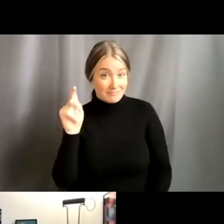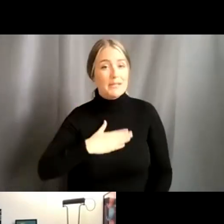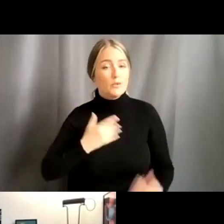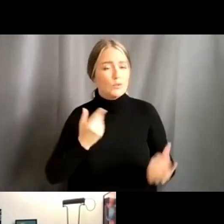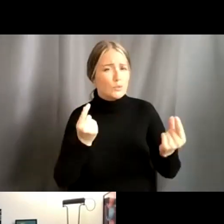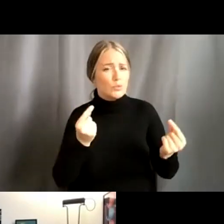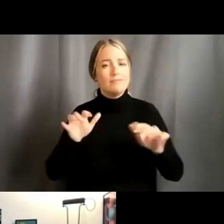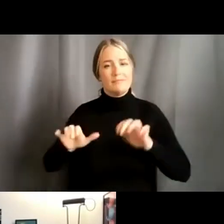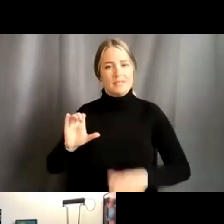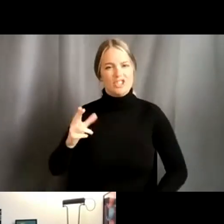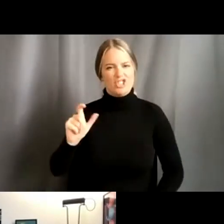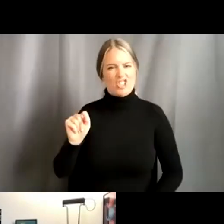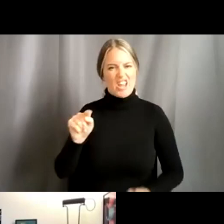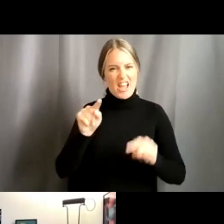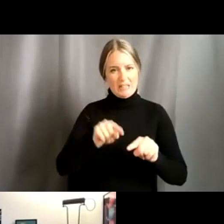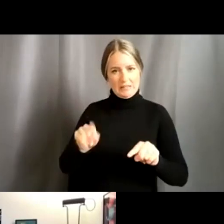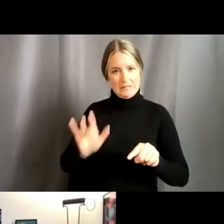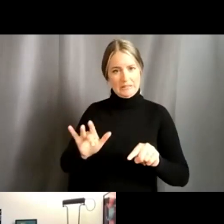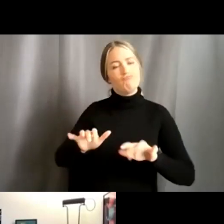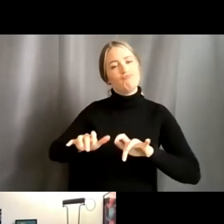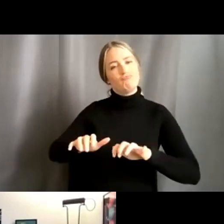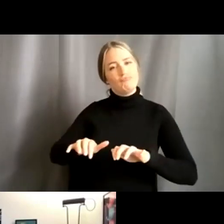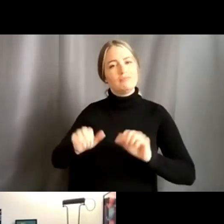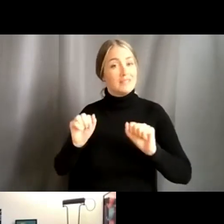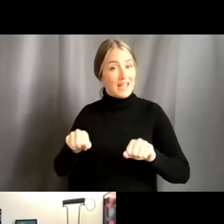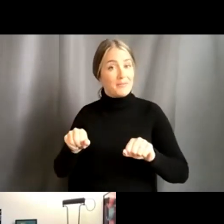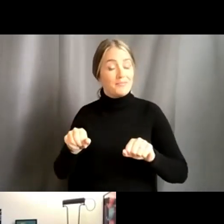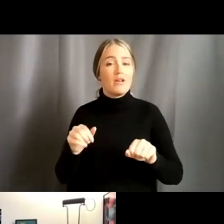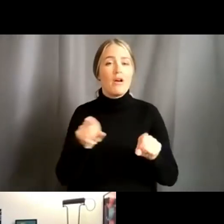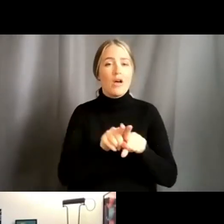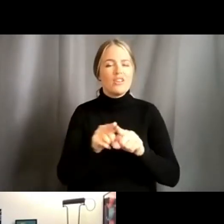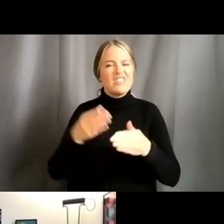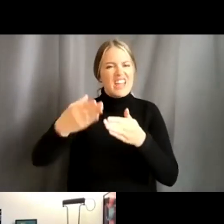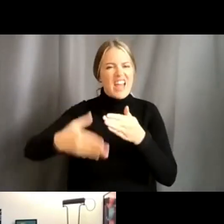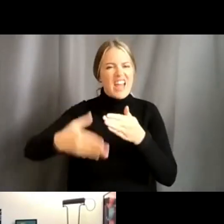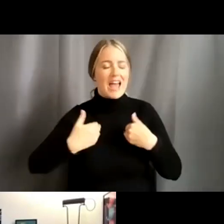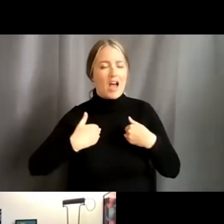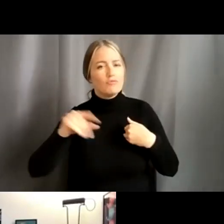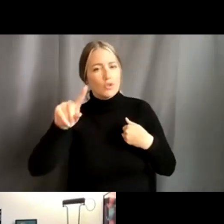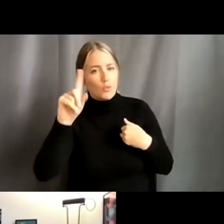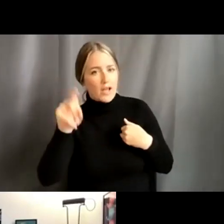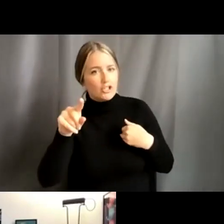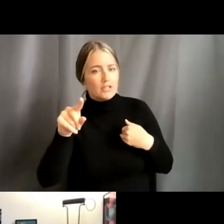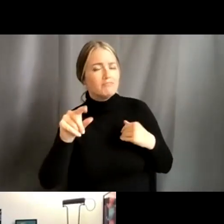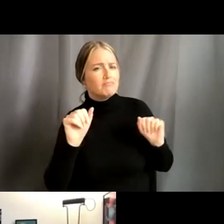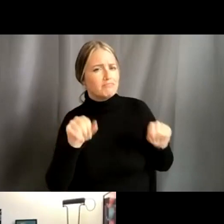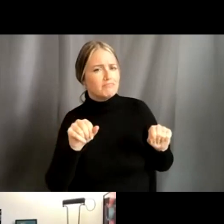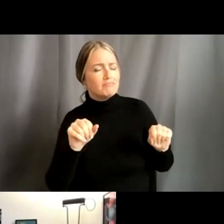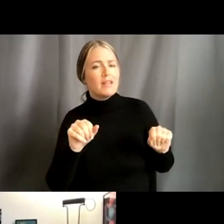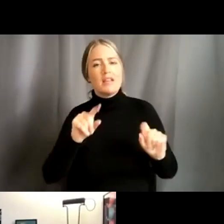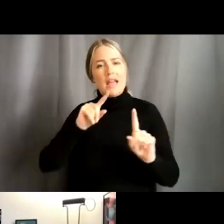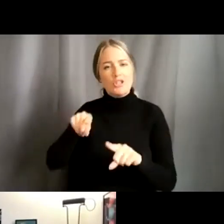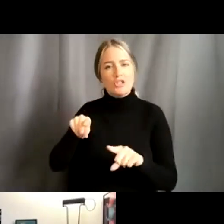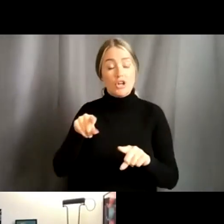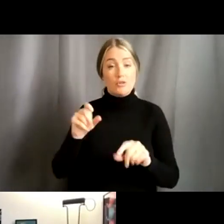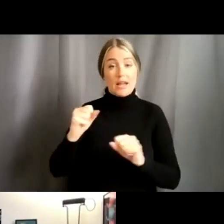the chat feature at any point. We will also reserve some time at the end for questions and answers, and you may choose to go on camera